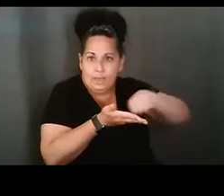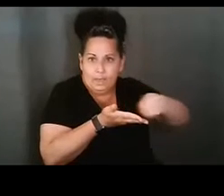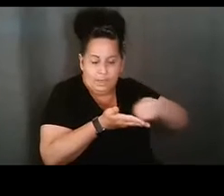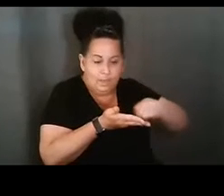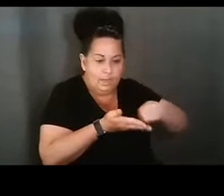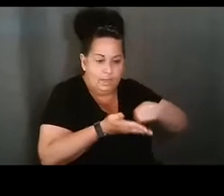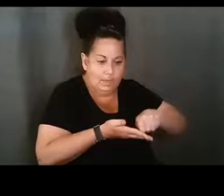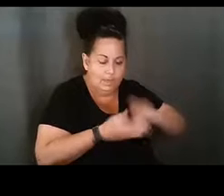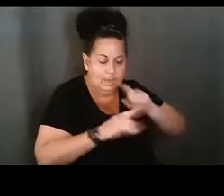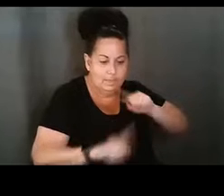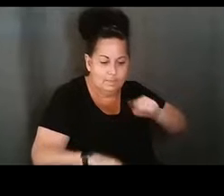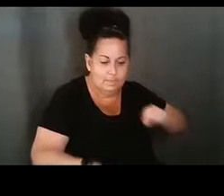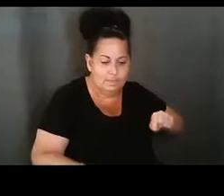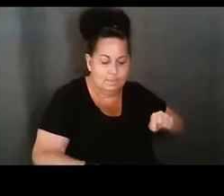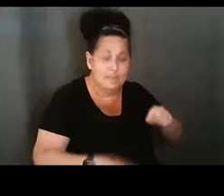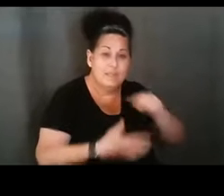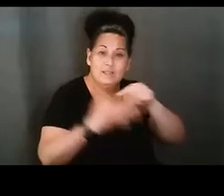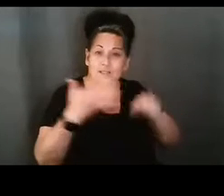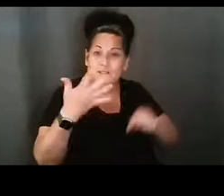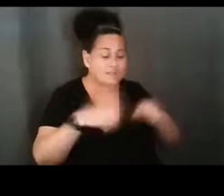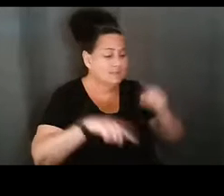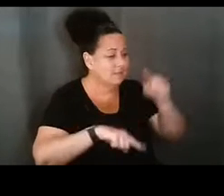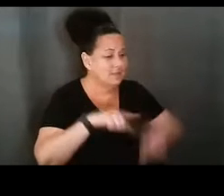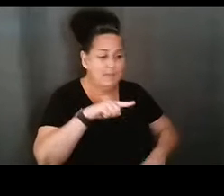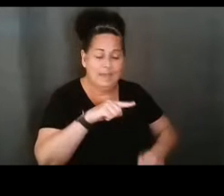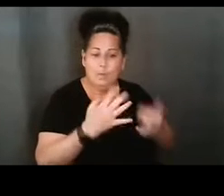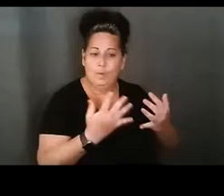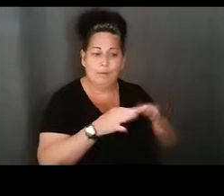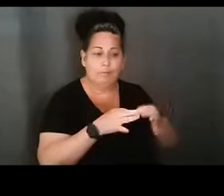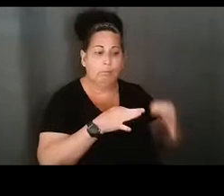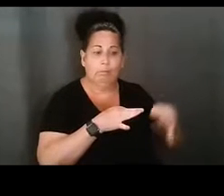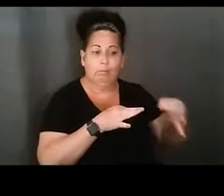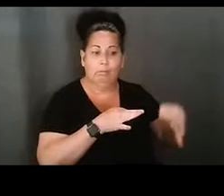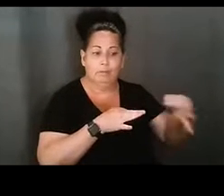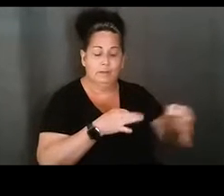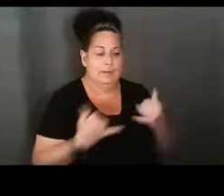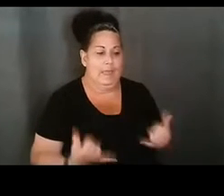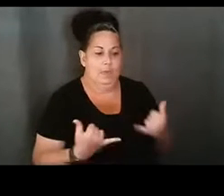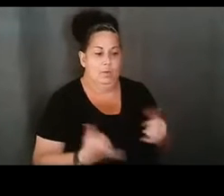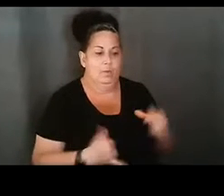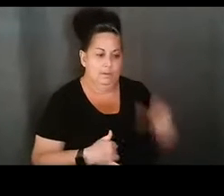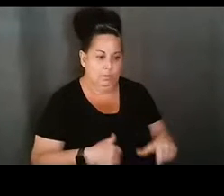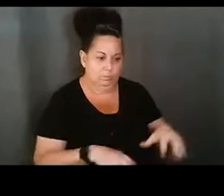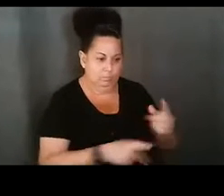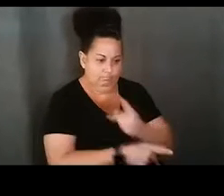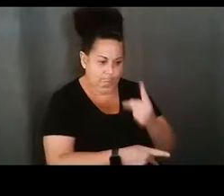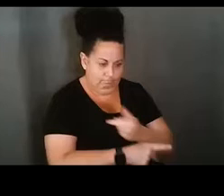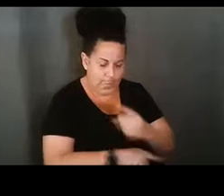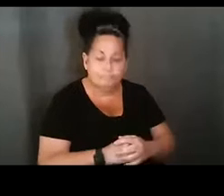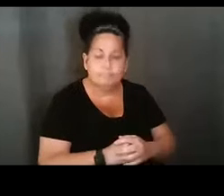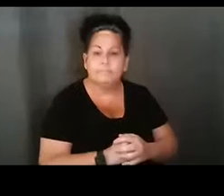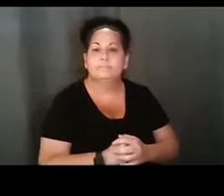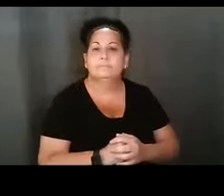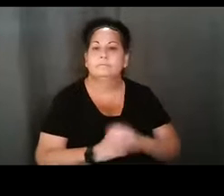them. And these are things that cannot wait. These things need to be handled immediately. Great, thank you, Dr. Flowers.